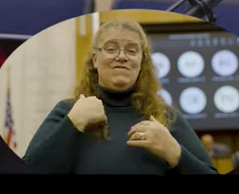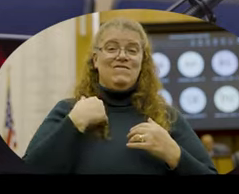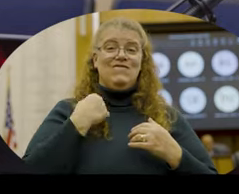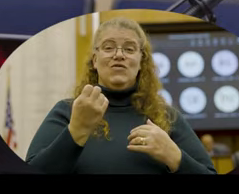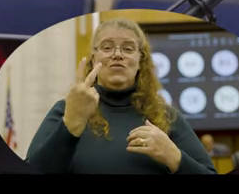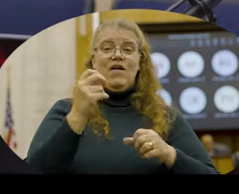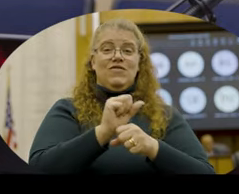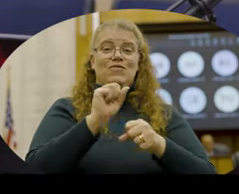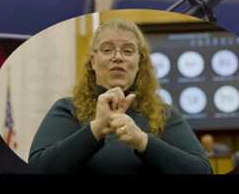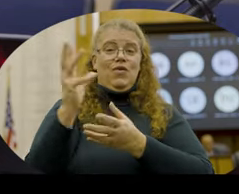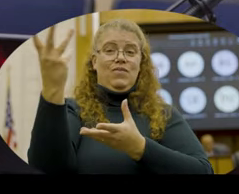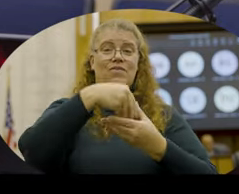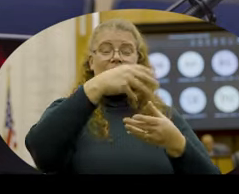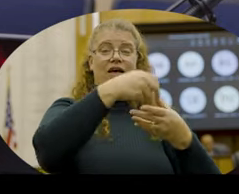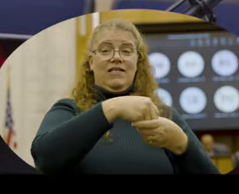an hour.